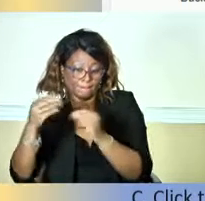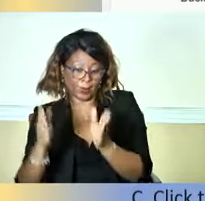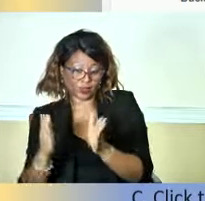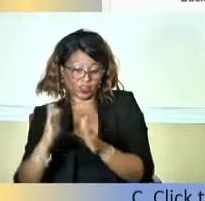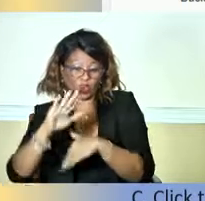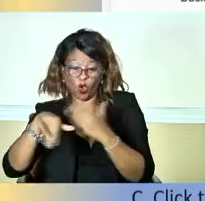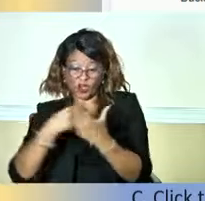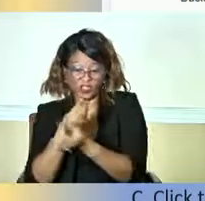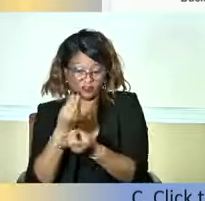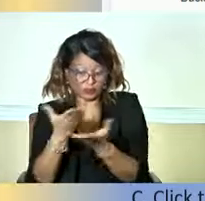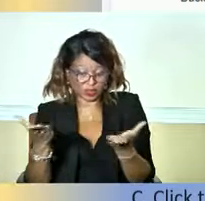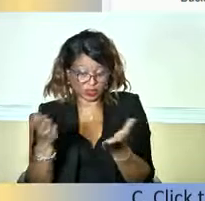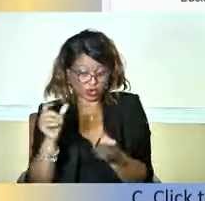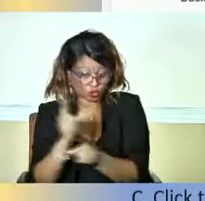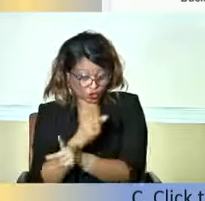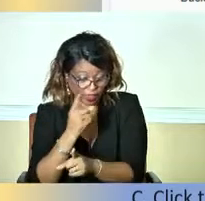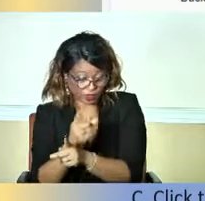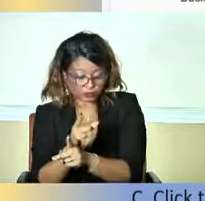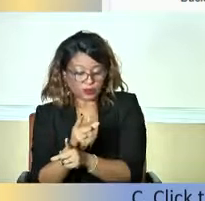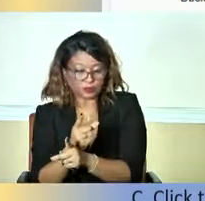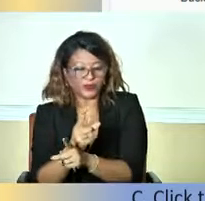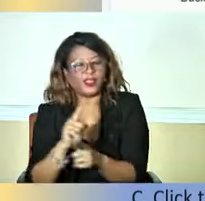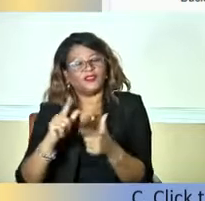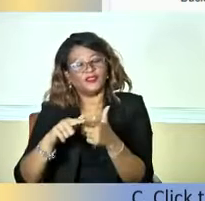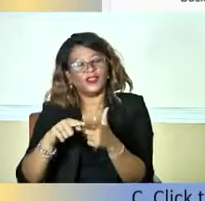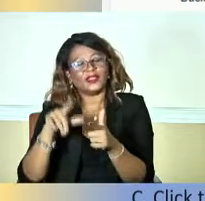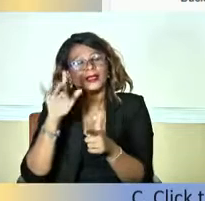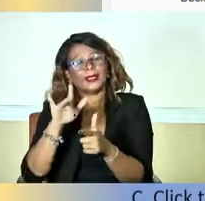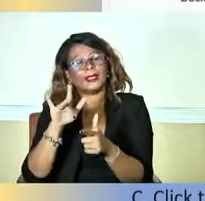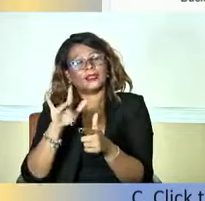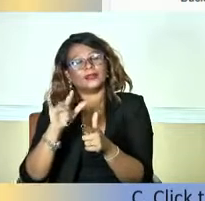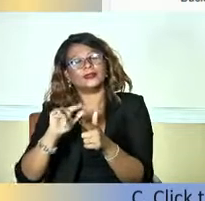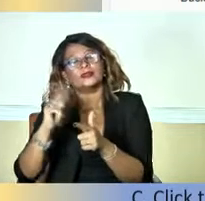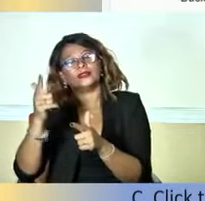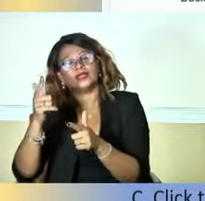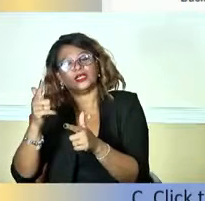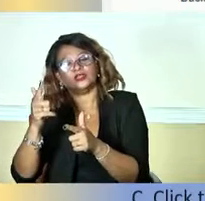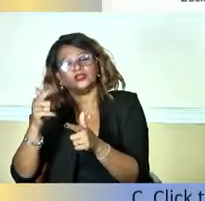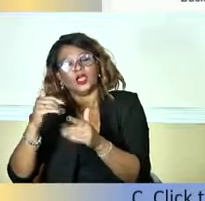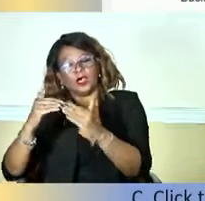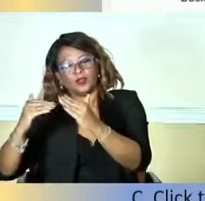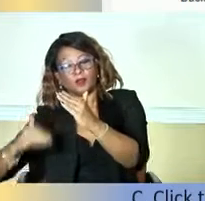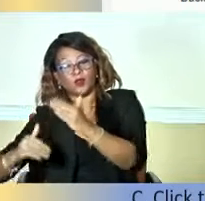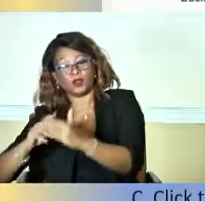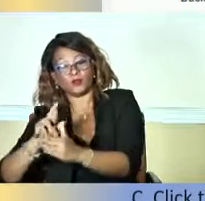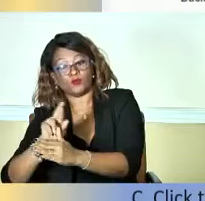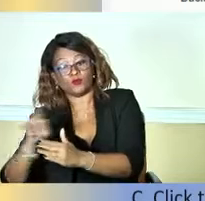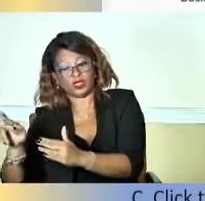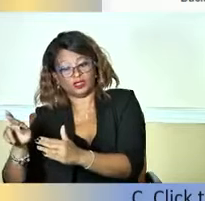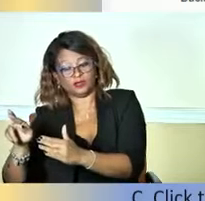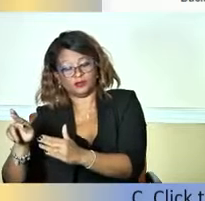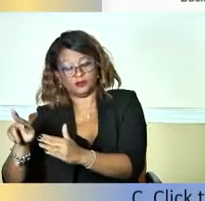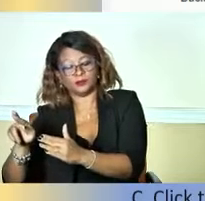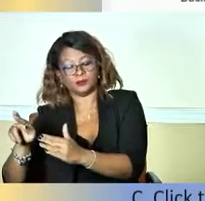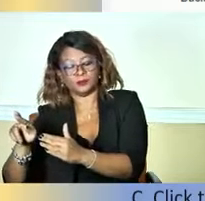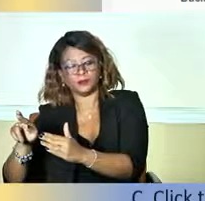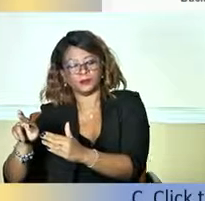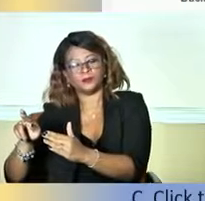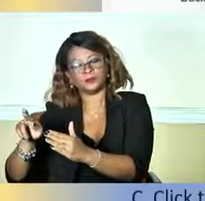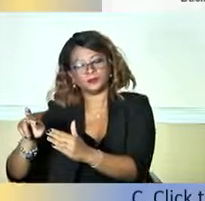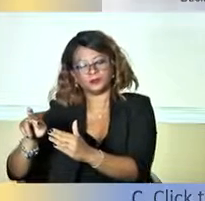all information is correct. Then click the Next button at the bottom right of the screen.